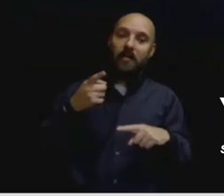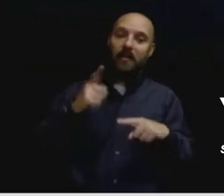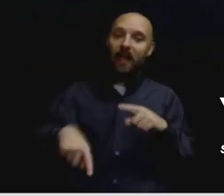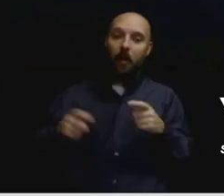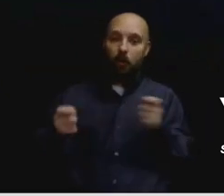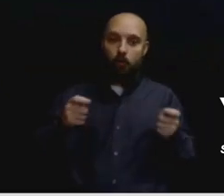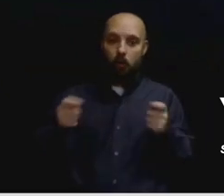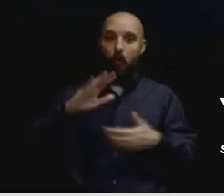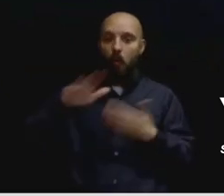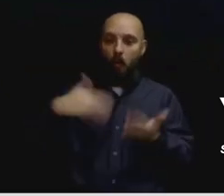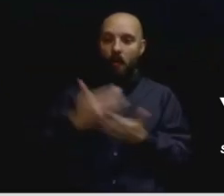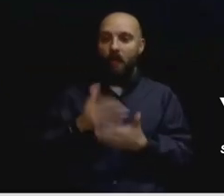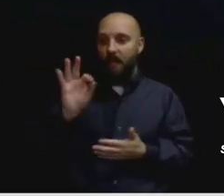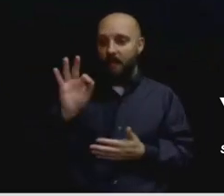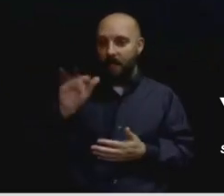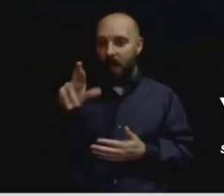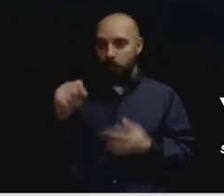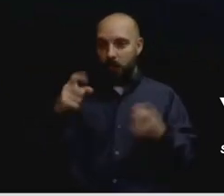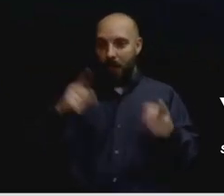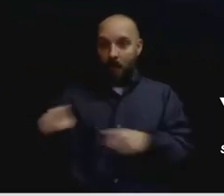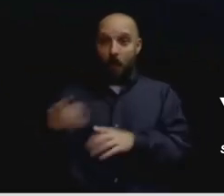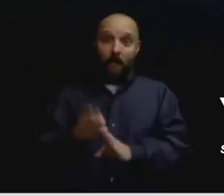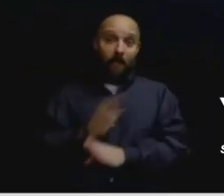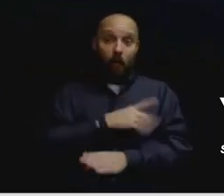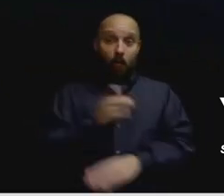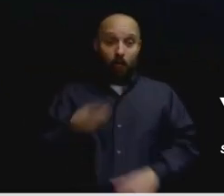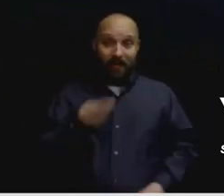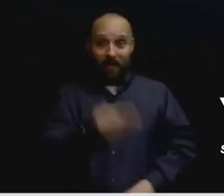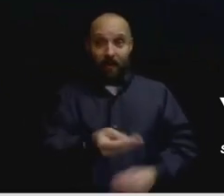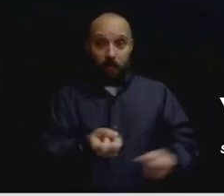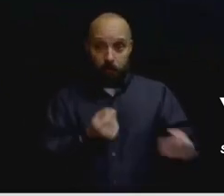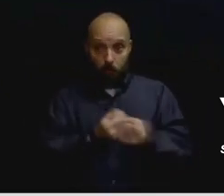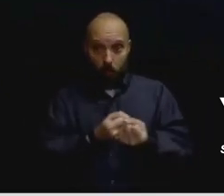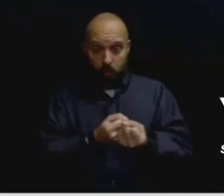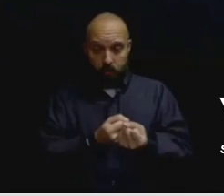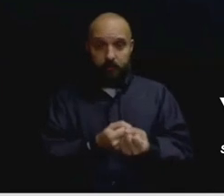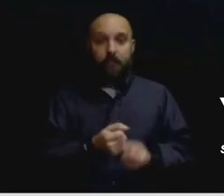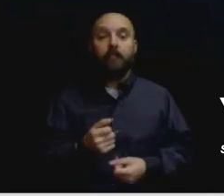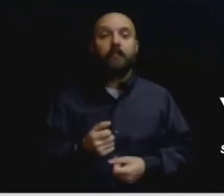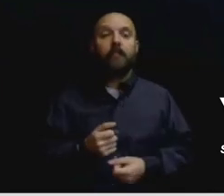the factors that went on before you gave that support. And